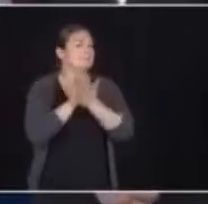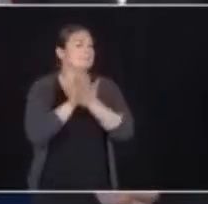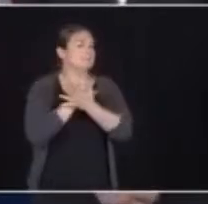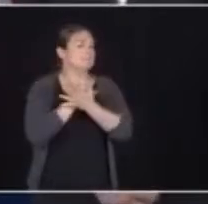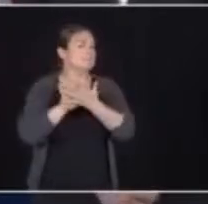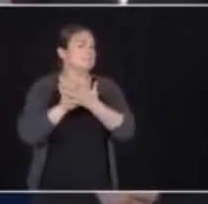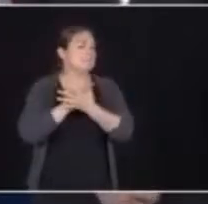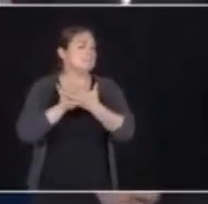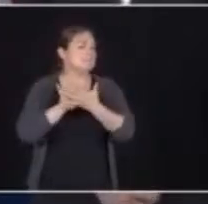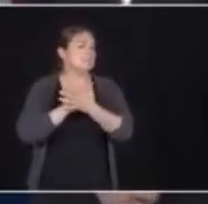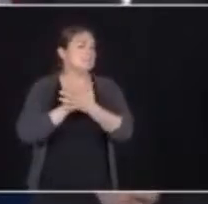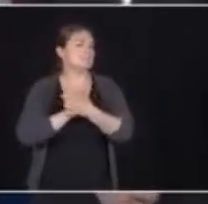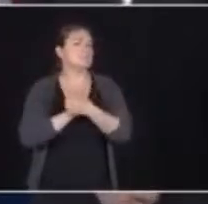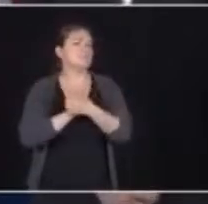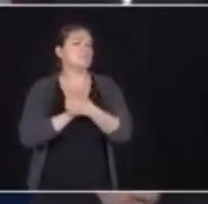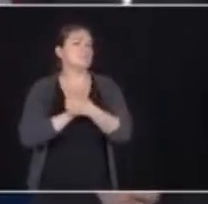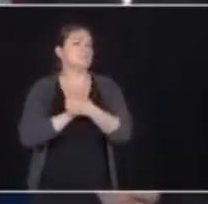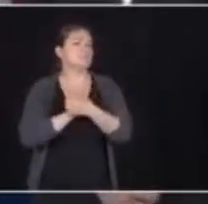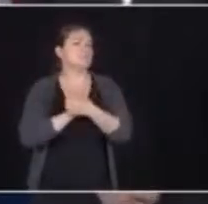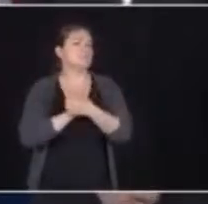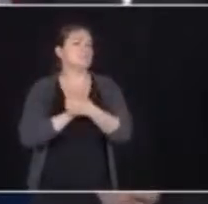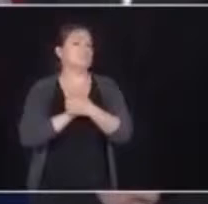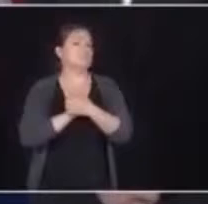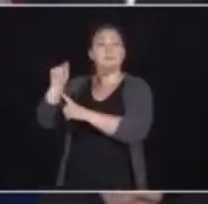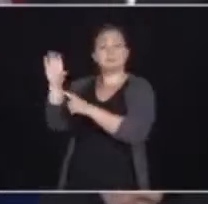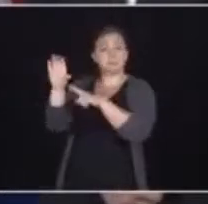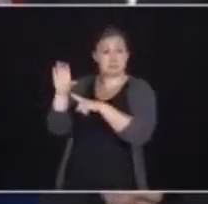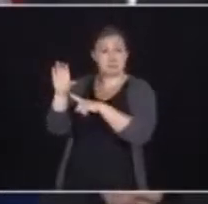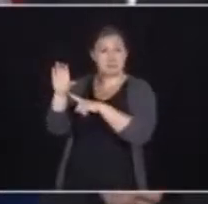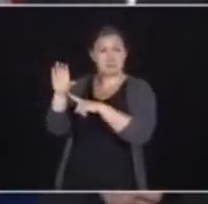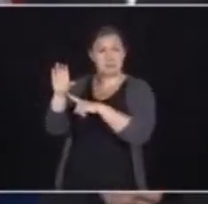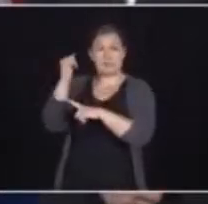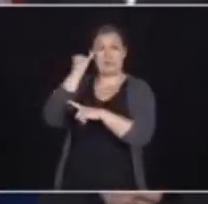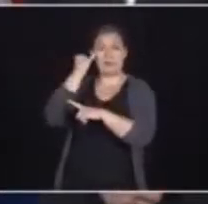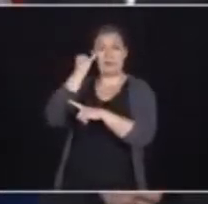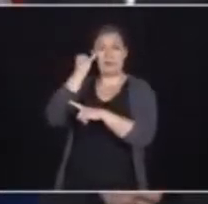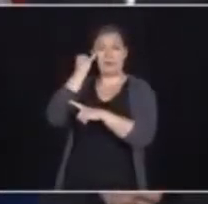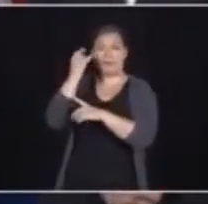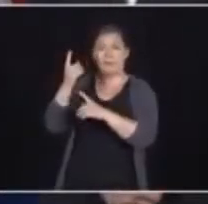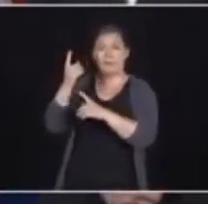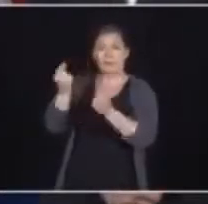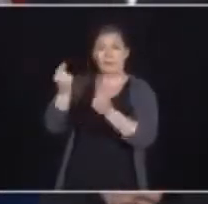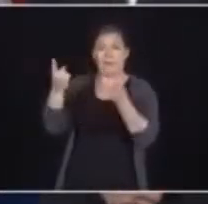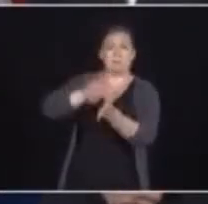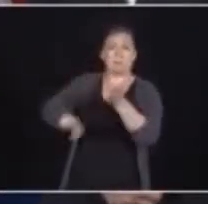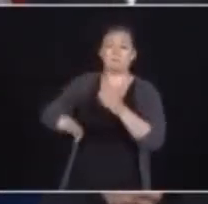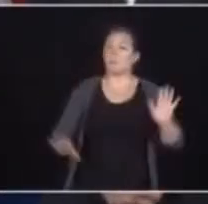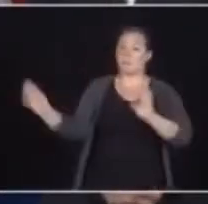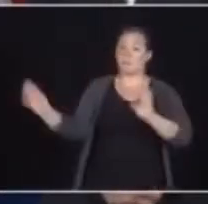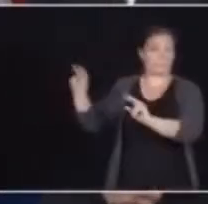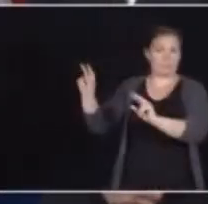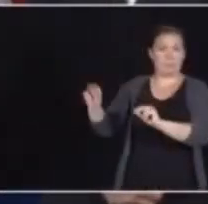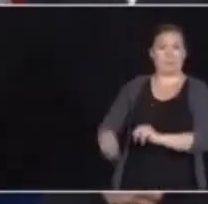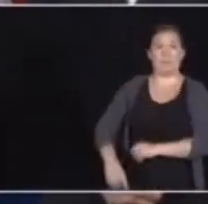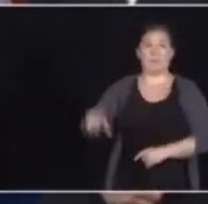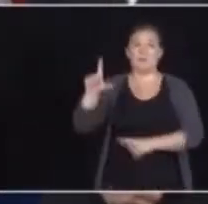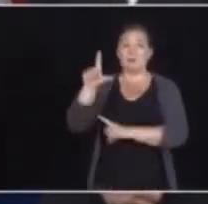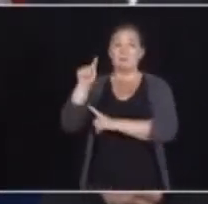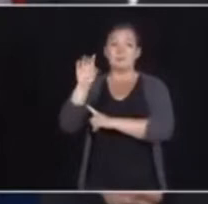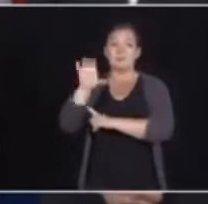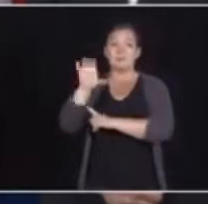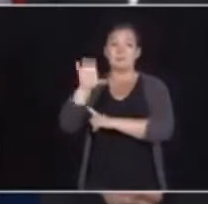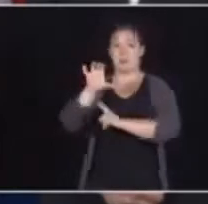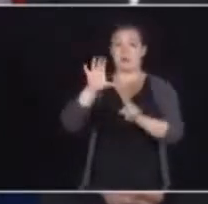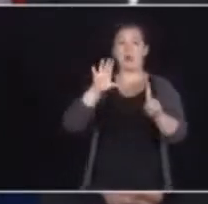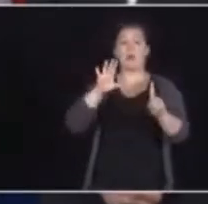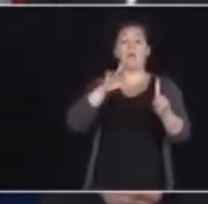plans are on this issue? Sure, with the long-term care homes, especially the bad actors, I just don't believe in protecting bad